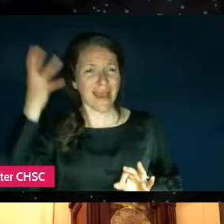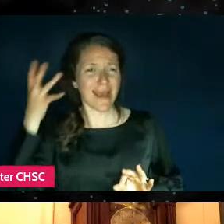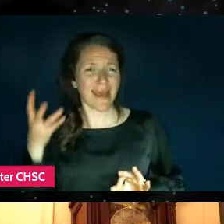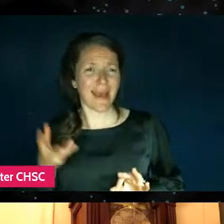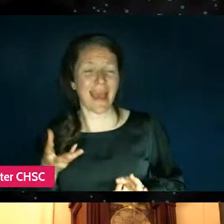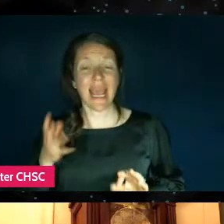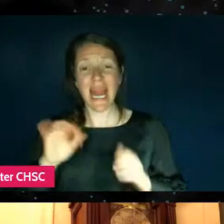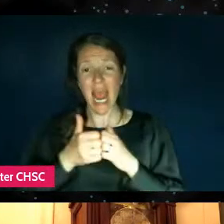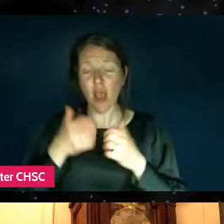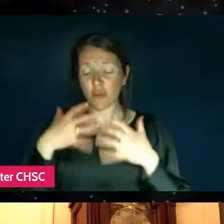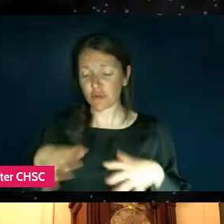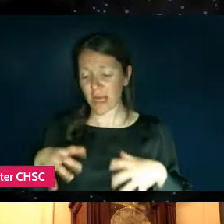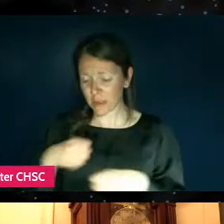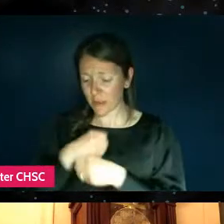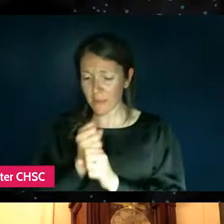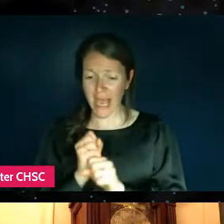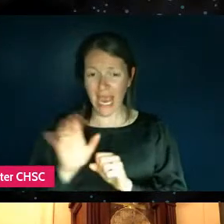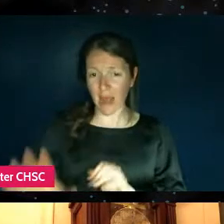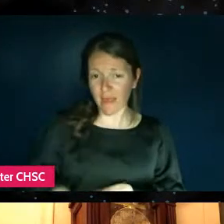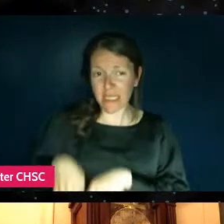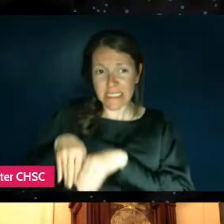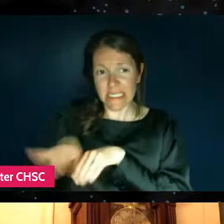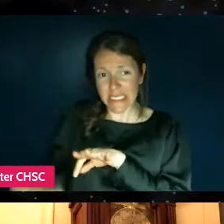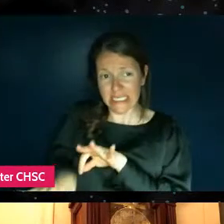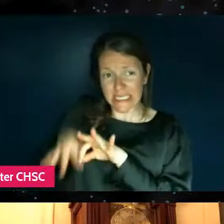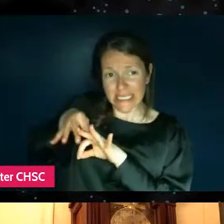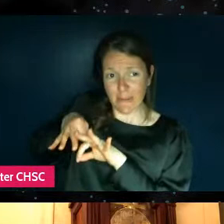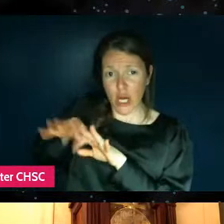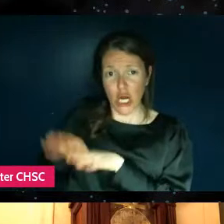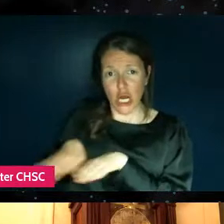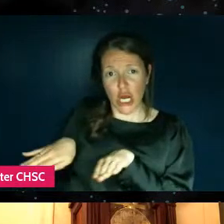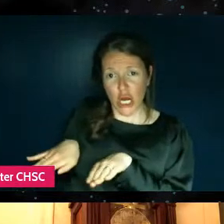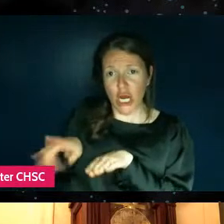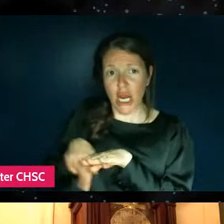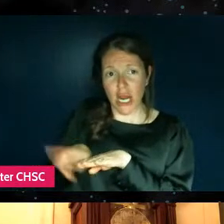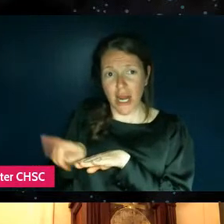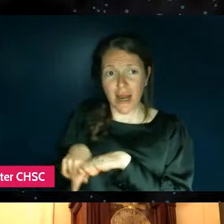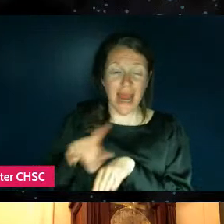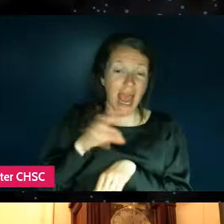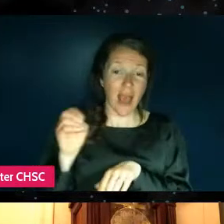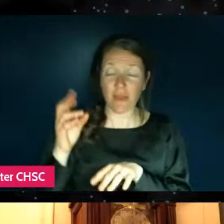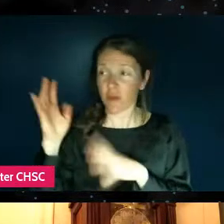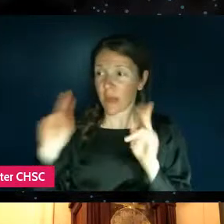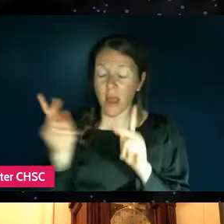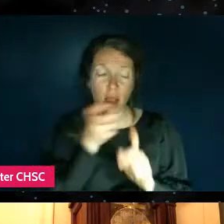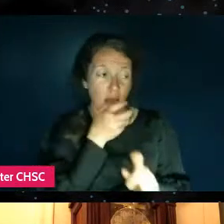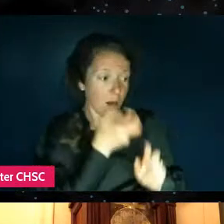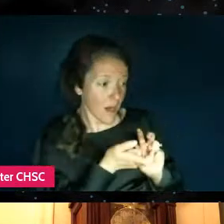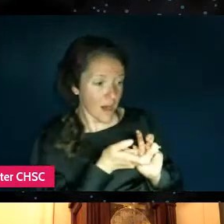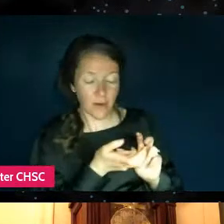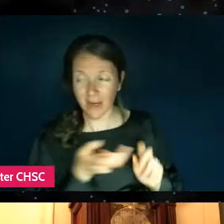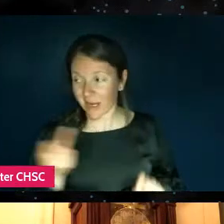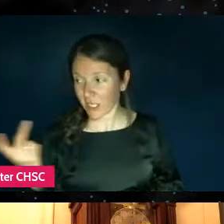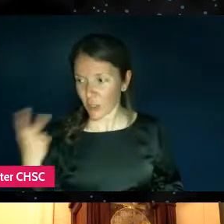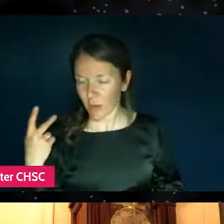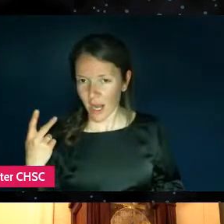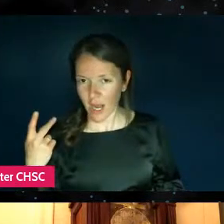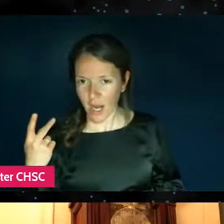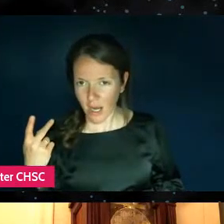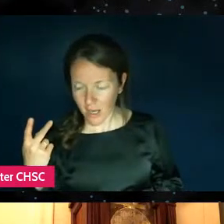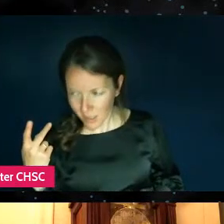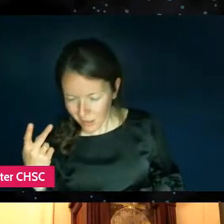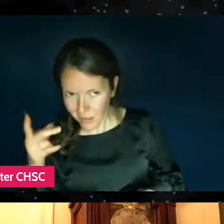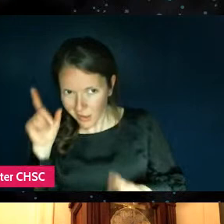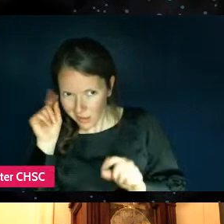dress was made and where there was a slit in the leg with a zipper and how the crowd reacted. And we're looking at each other like, we have a